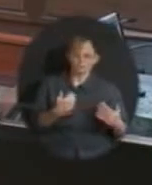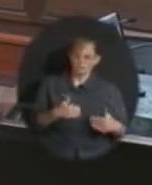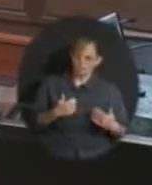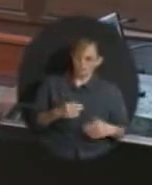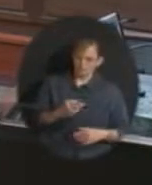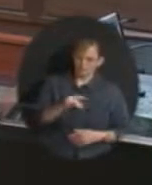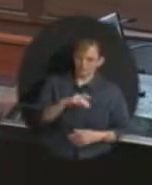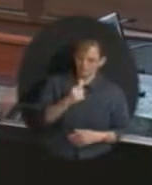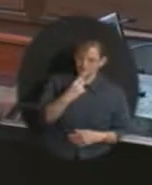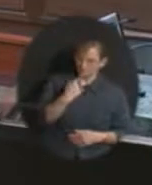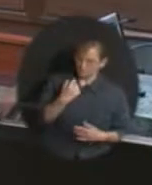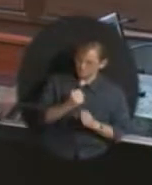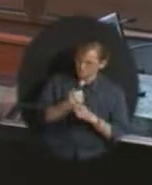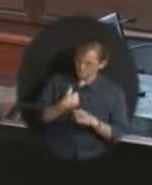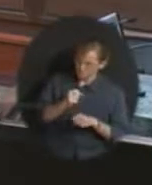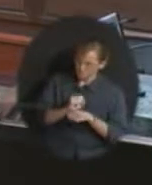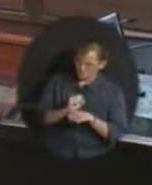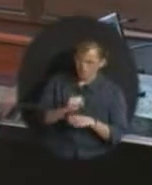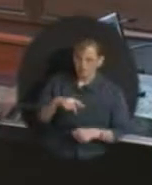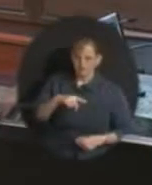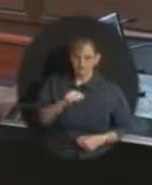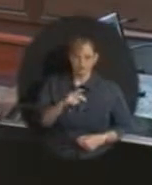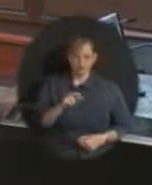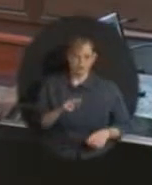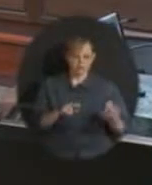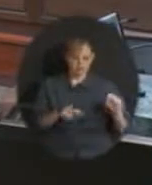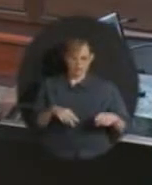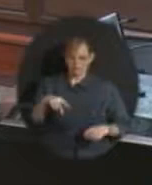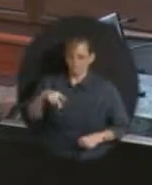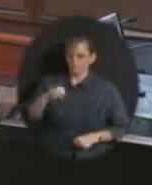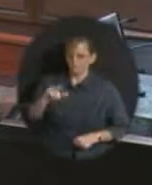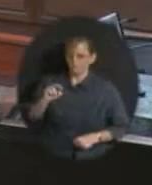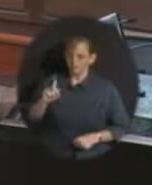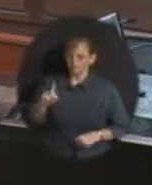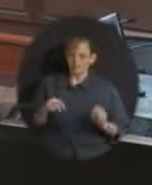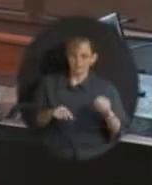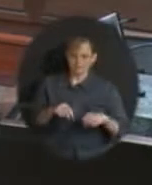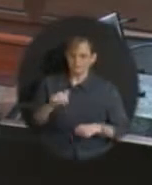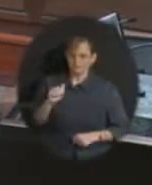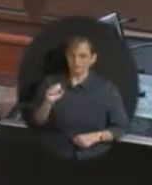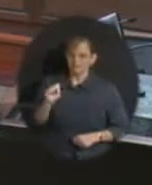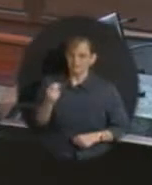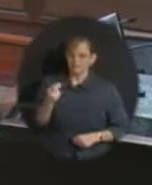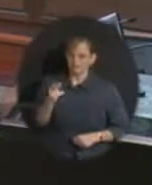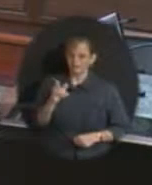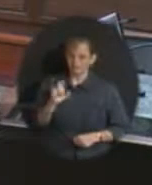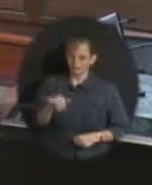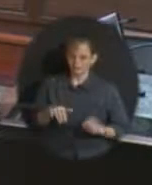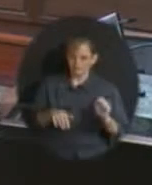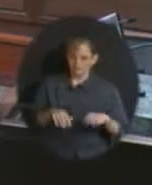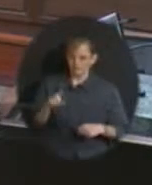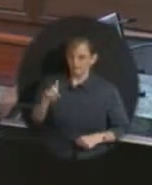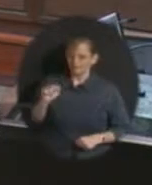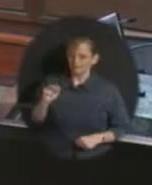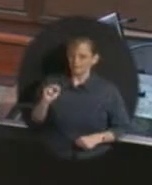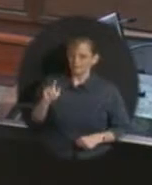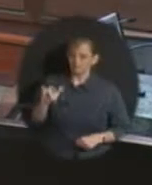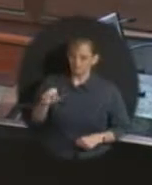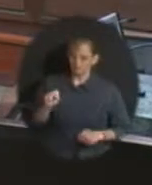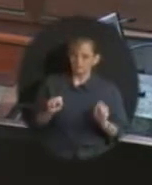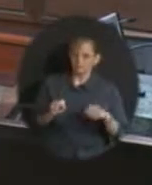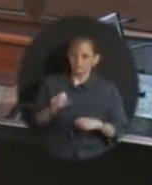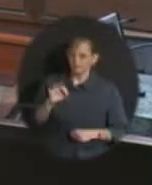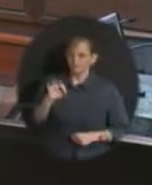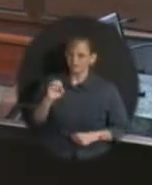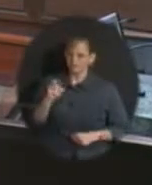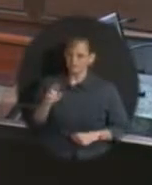work. Mr. Parker? Yes. Mr. Poland? Yes. Mr. Shear? Yes. Ms. Ashley? Yes. Dr. Daniels? Yes. Mrs. Felter? Yes. Mrs. Martin?